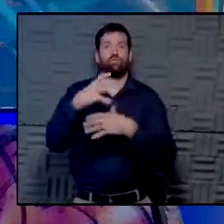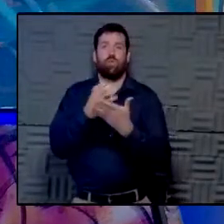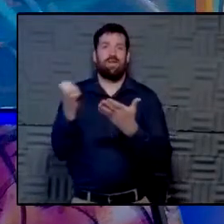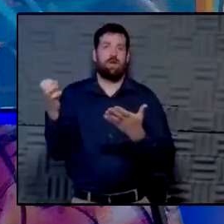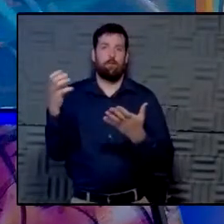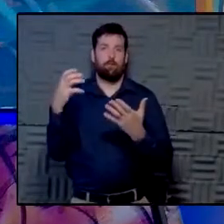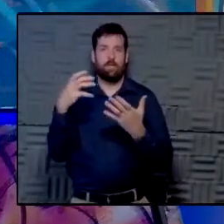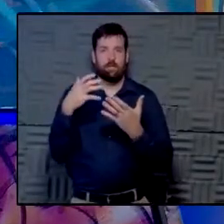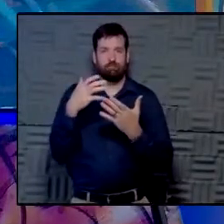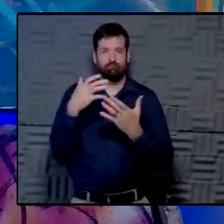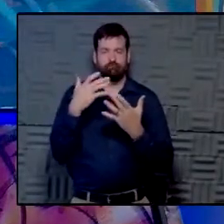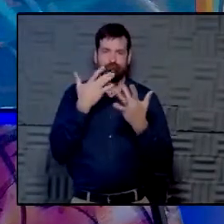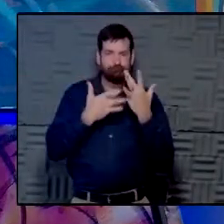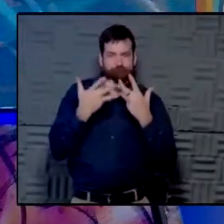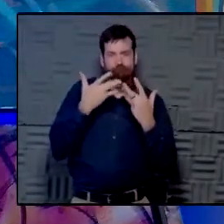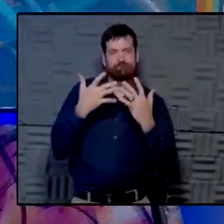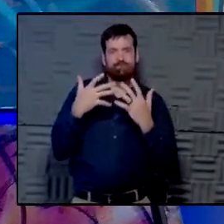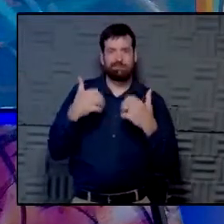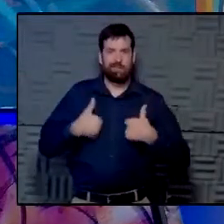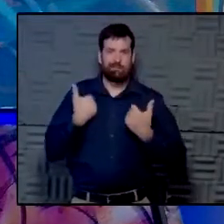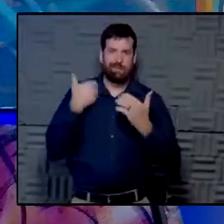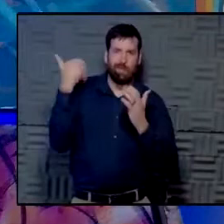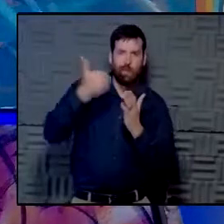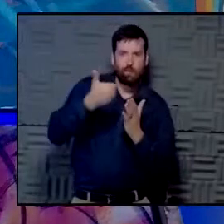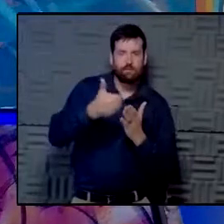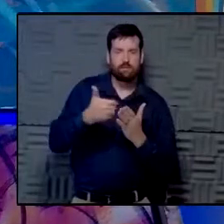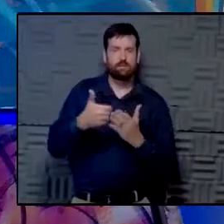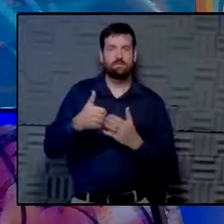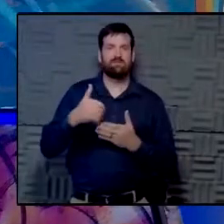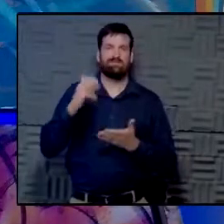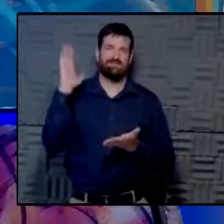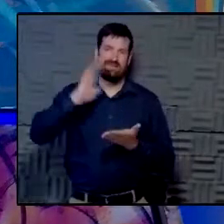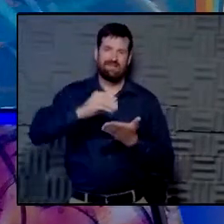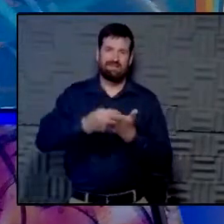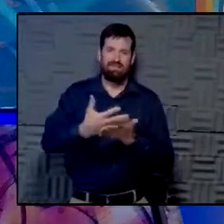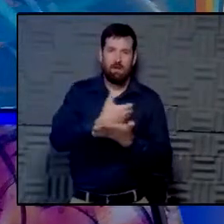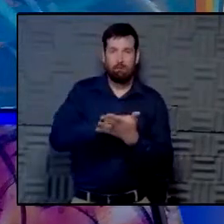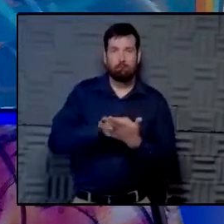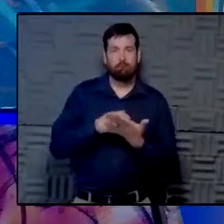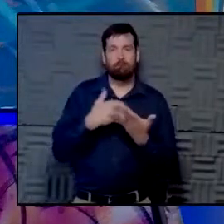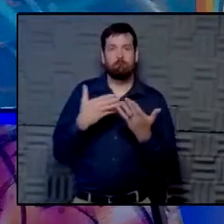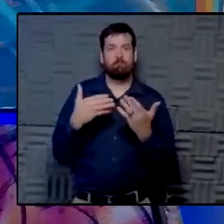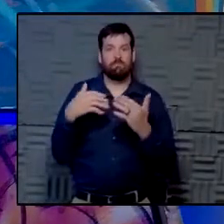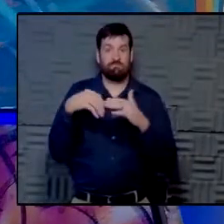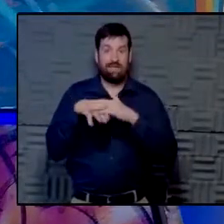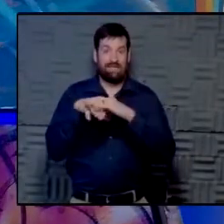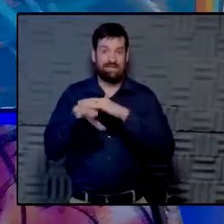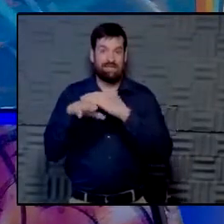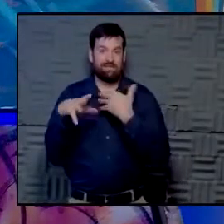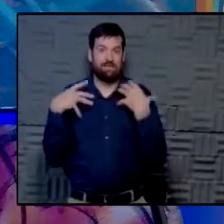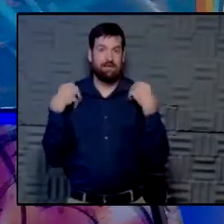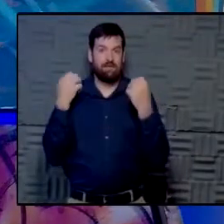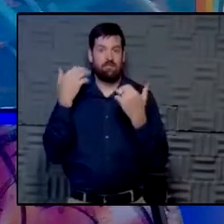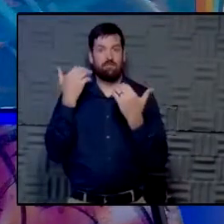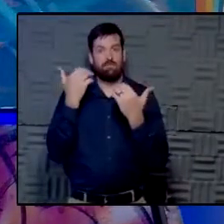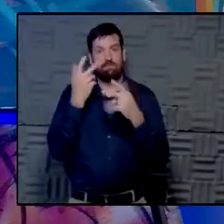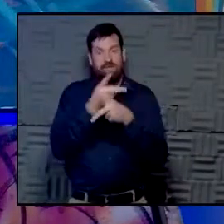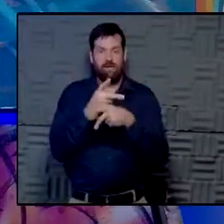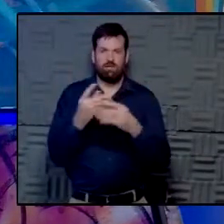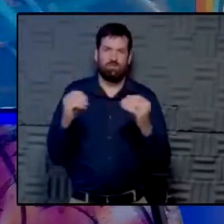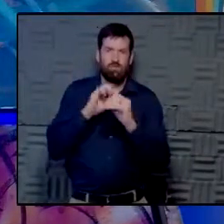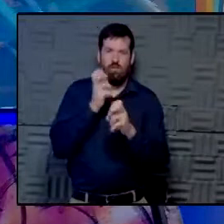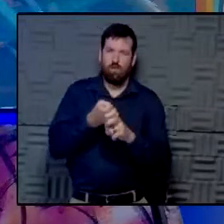socioeconomic areas where they may be living closer together, may not have as high of income, may not have access to that health care. And we know that there